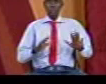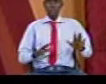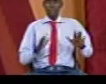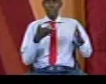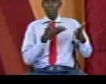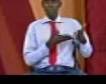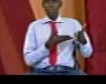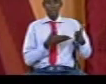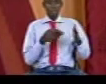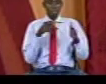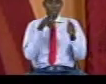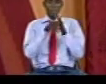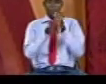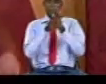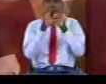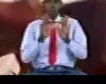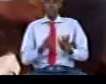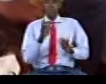Murderers,